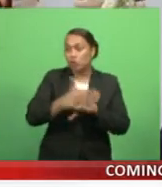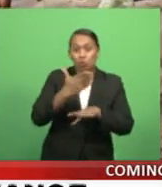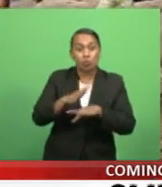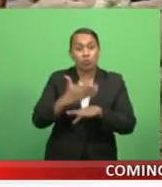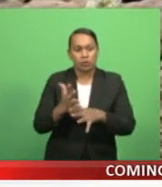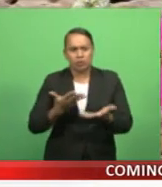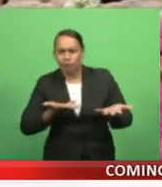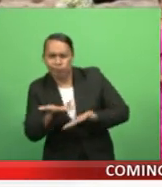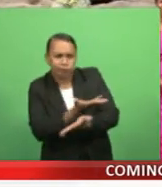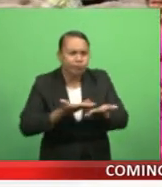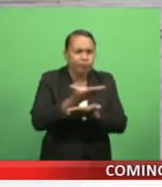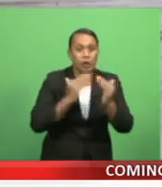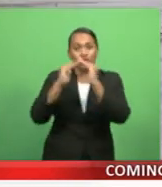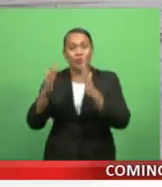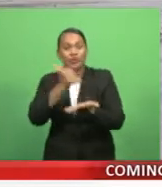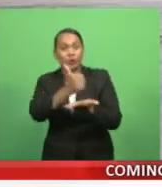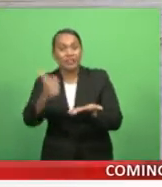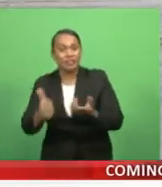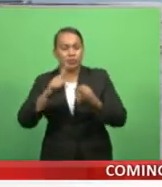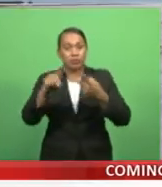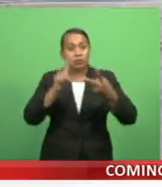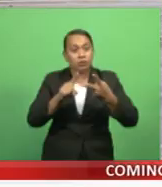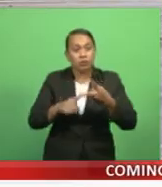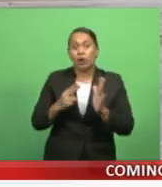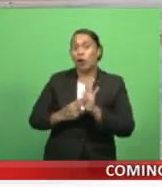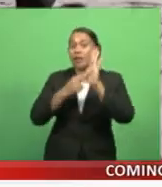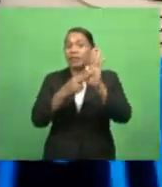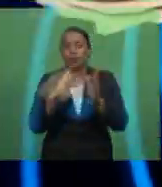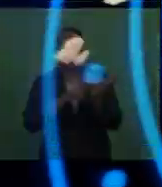Authority. And Namoli villagers plan climate fight.